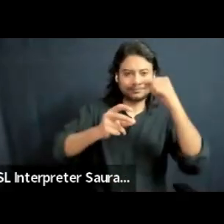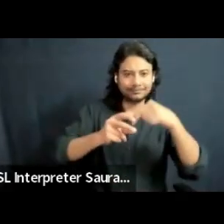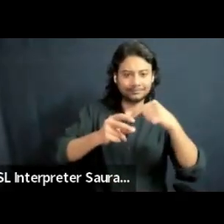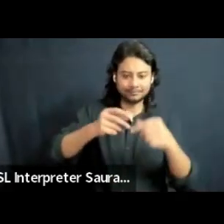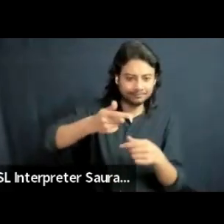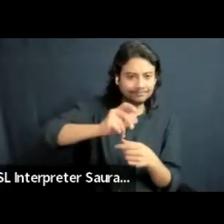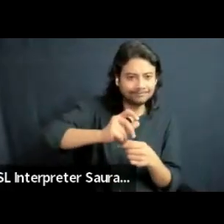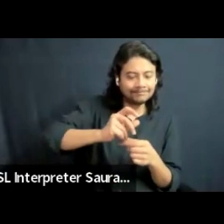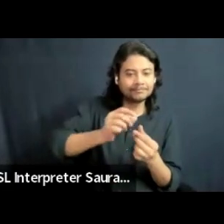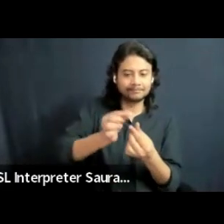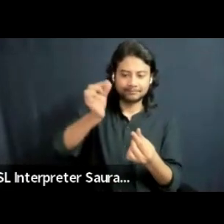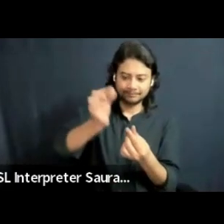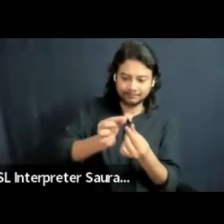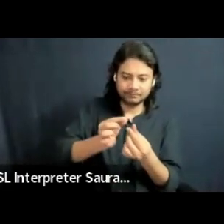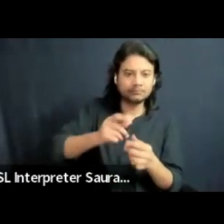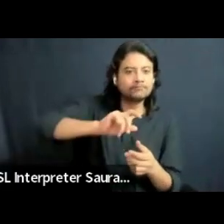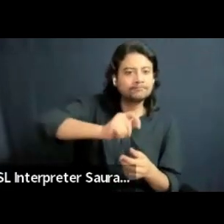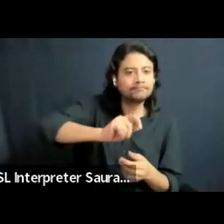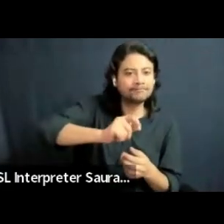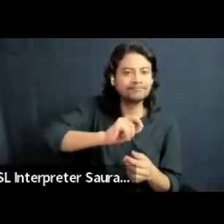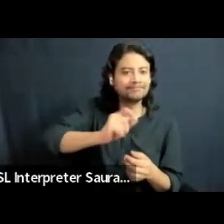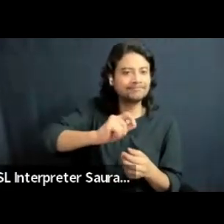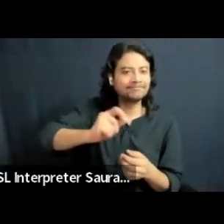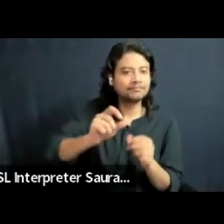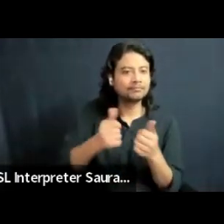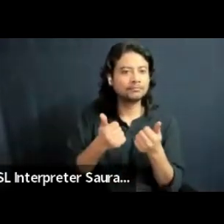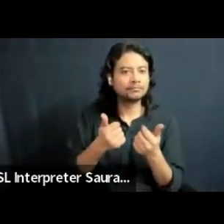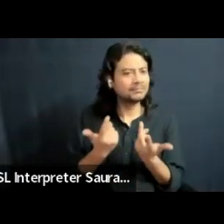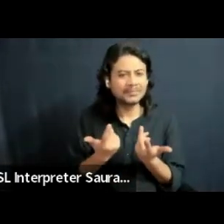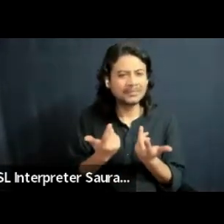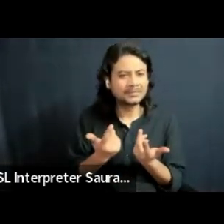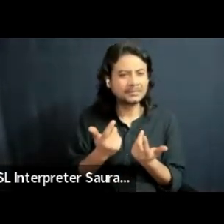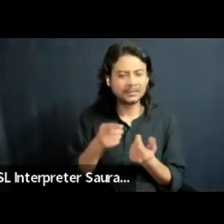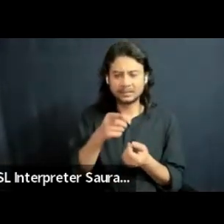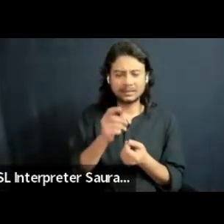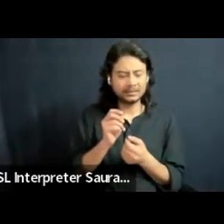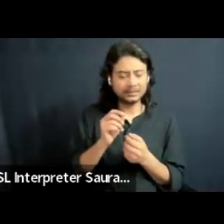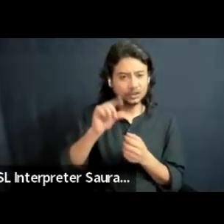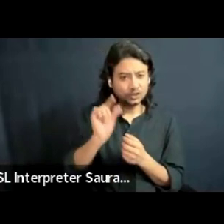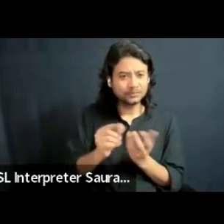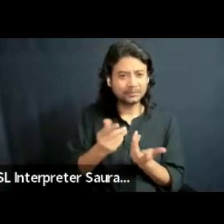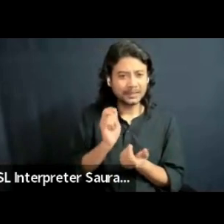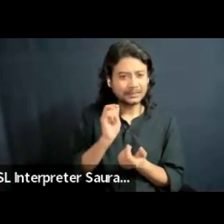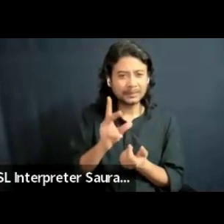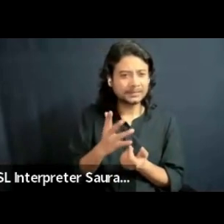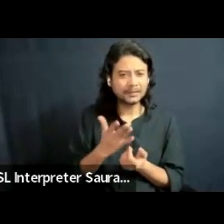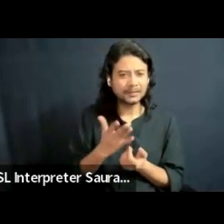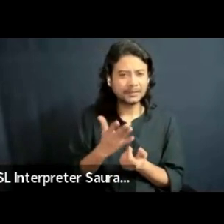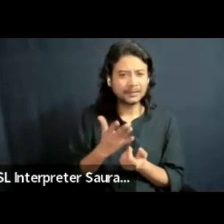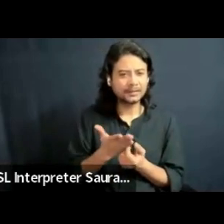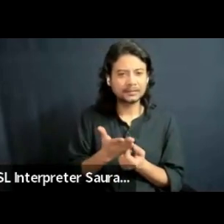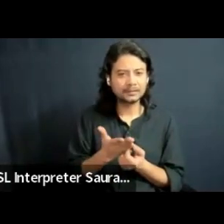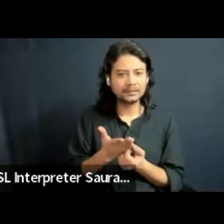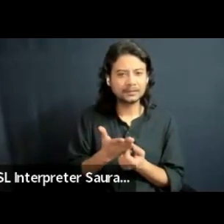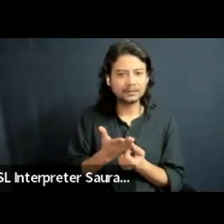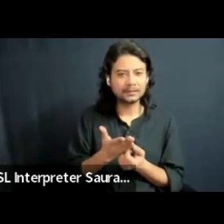reasonable accommodation, don't require a lot of money, but they have to be factored into our budgets, and